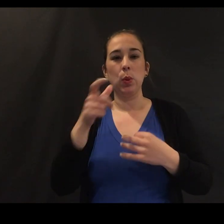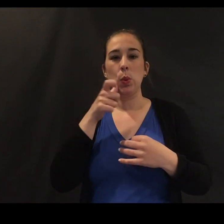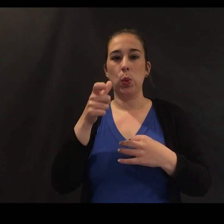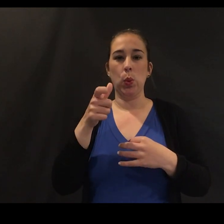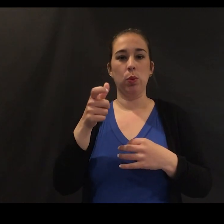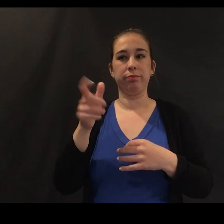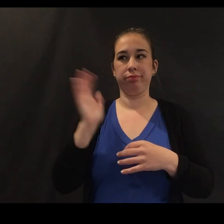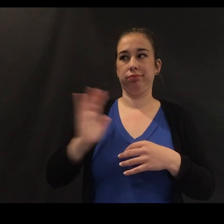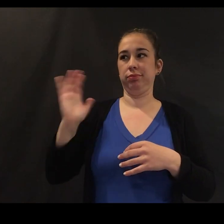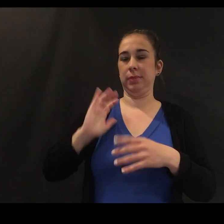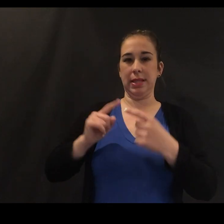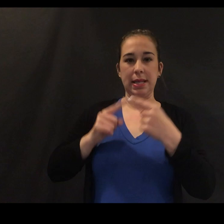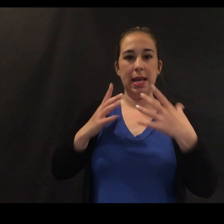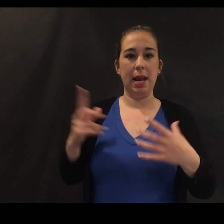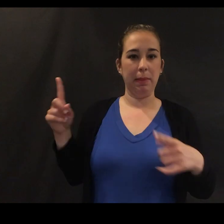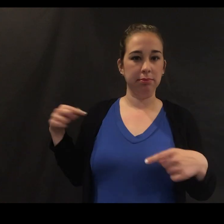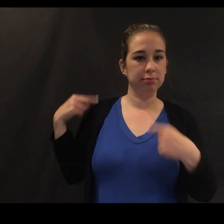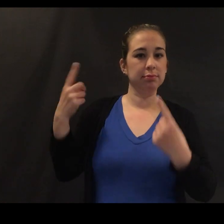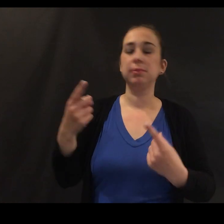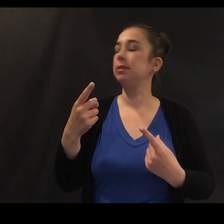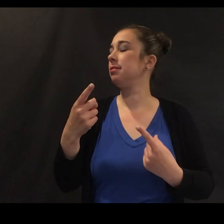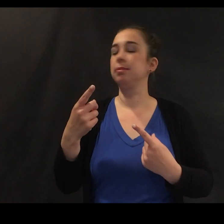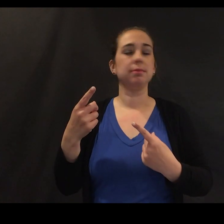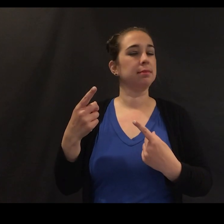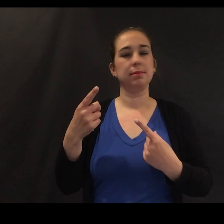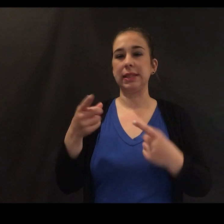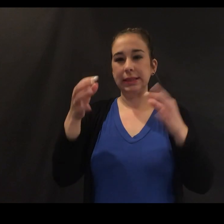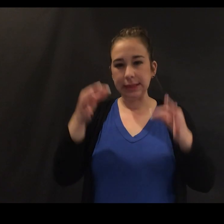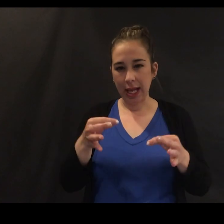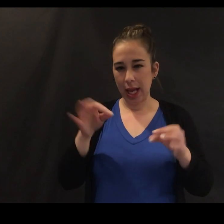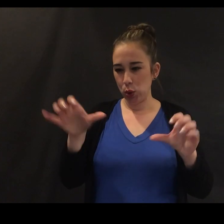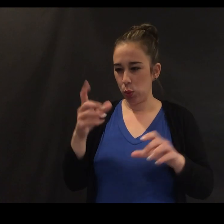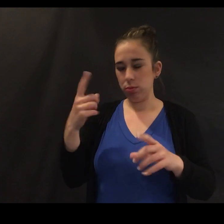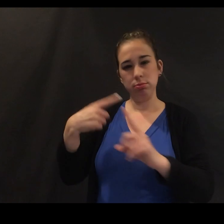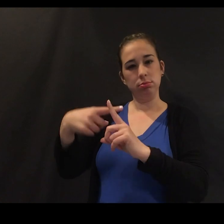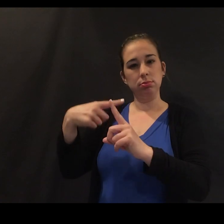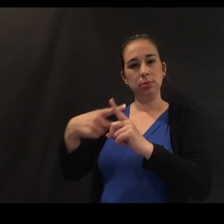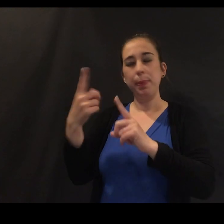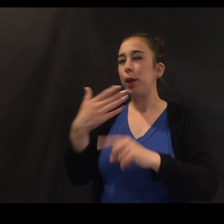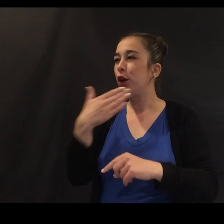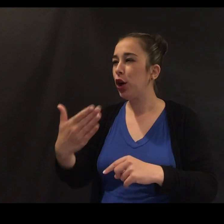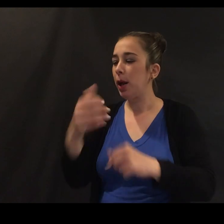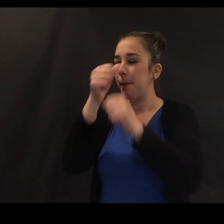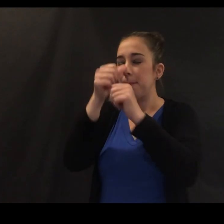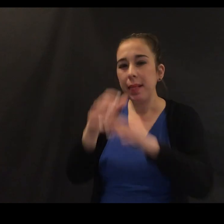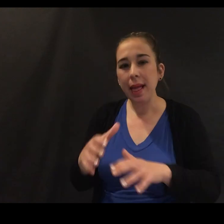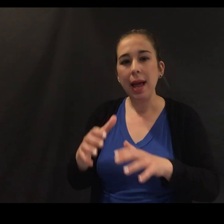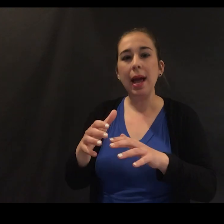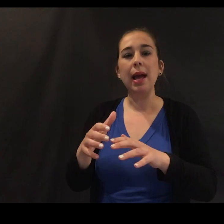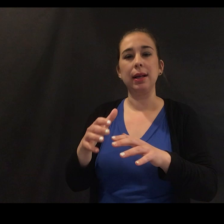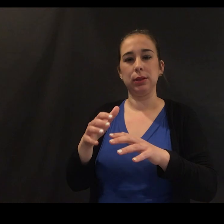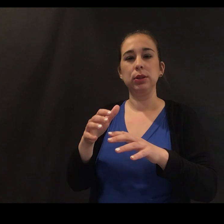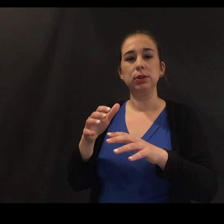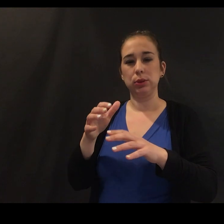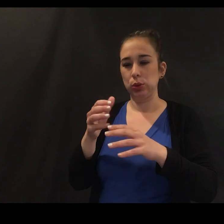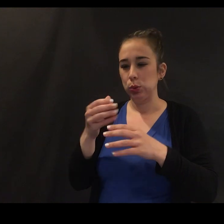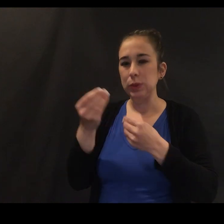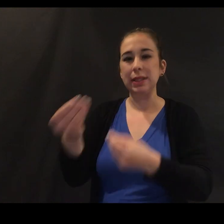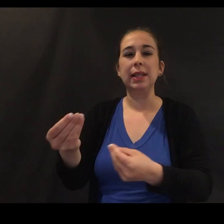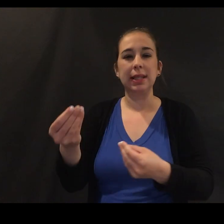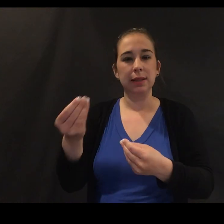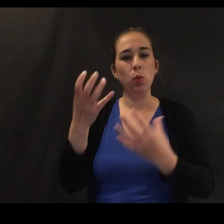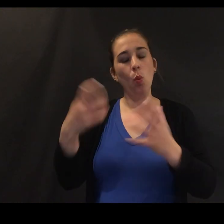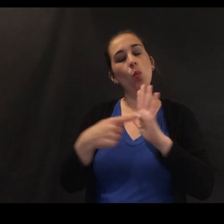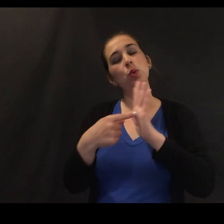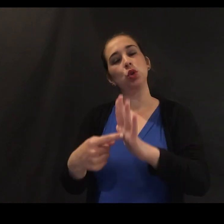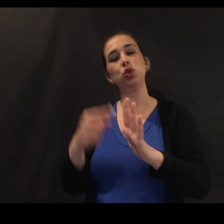long time, he says, I've got to find something good to do. I've got to find a blessing to impart. I need to show some grace